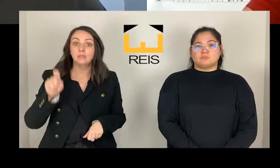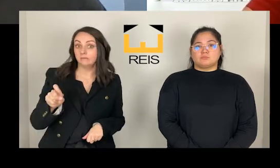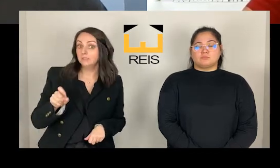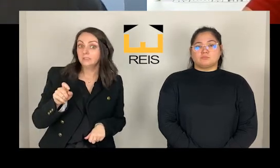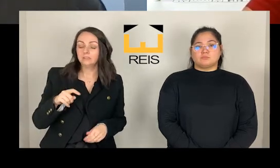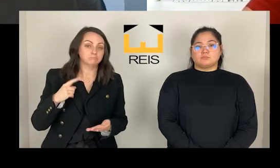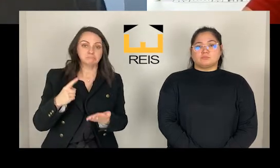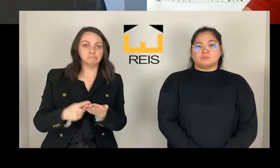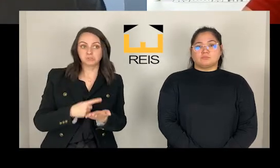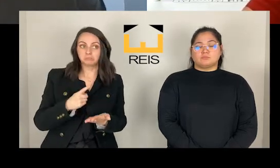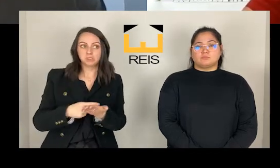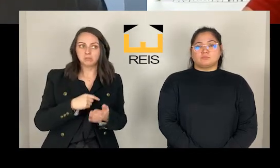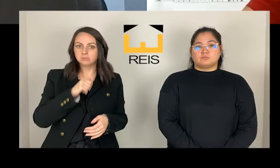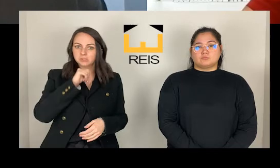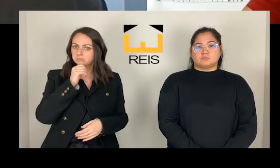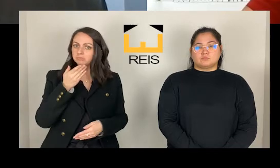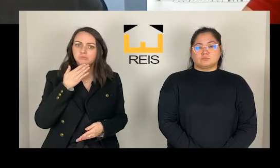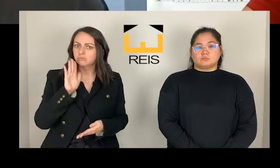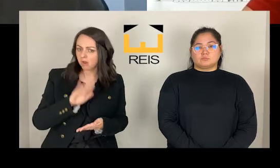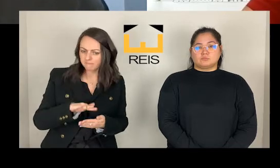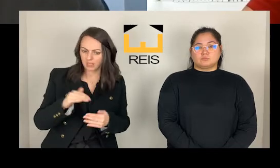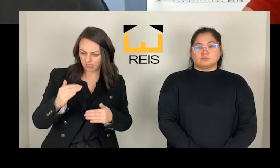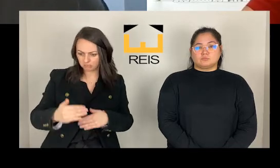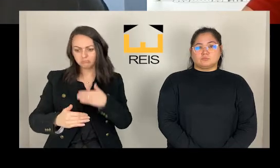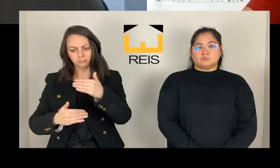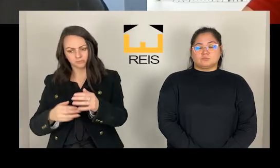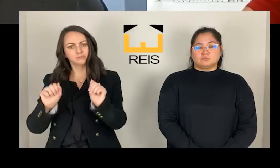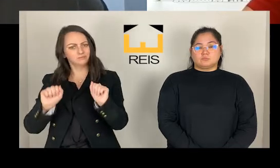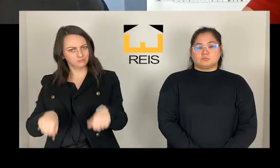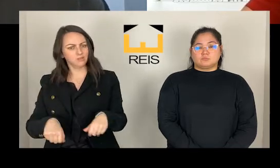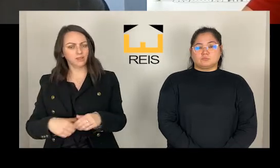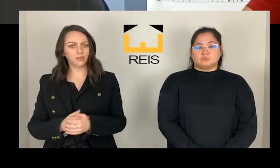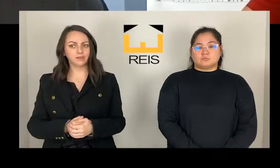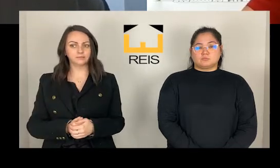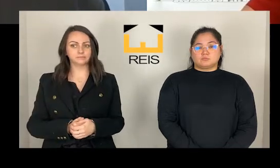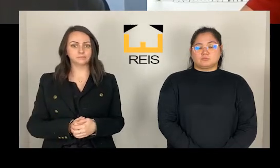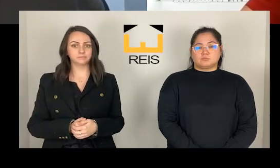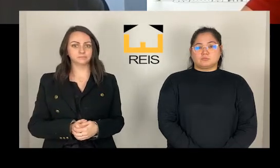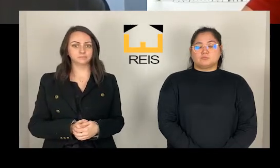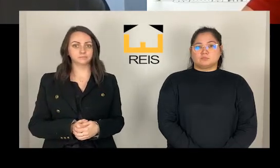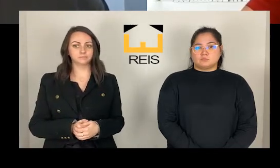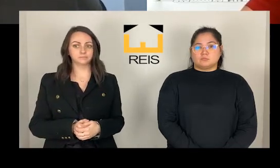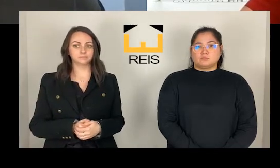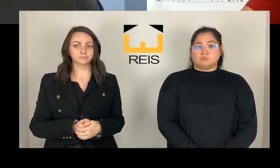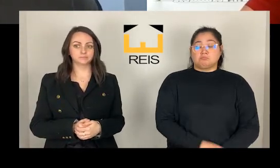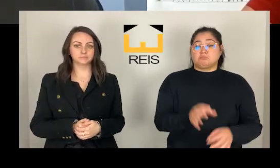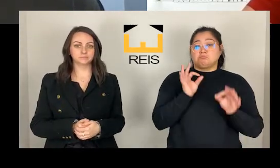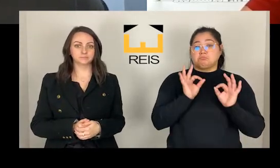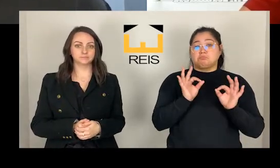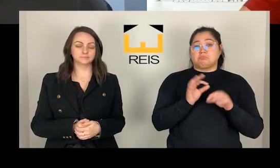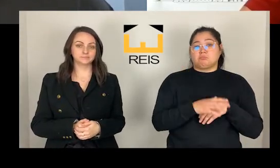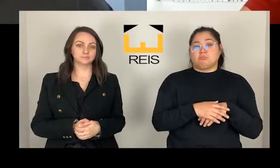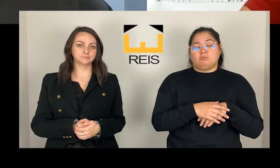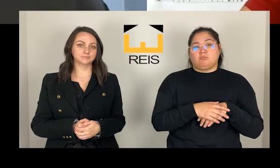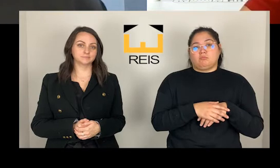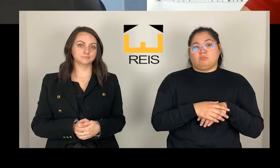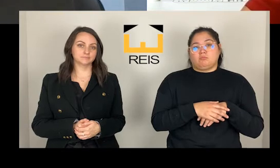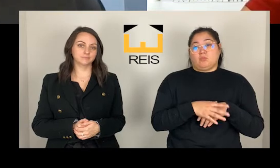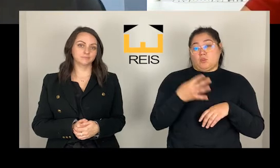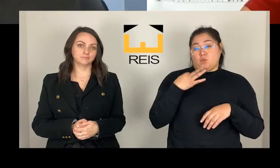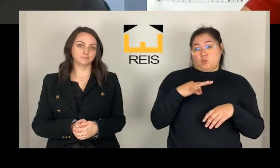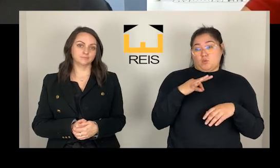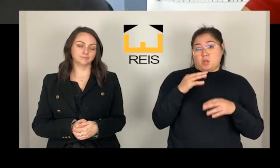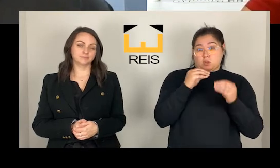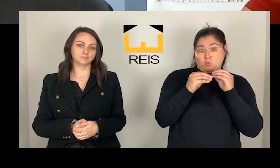as bad as some people may think, and it may be sufficient for them to move forward if they choose to do so. Excellent. And do credit